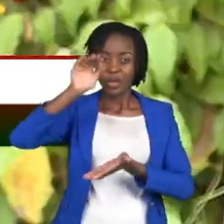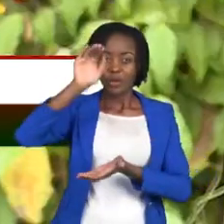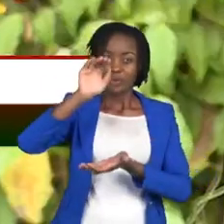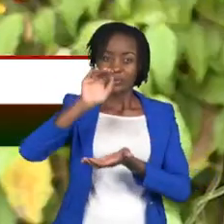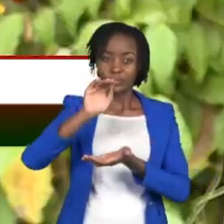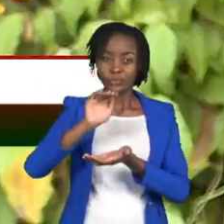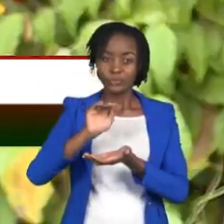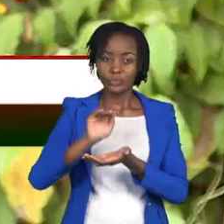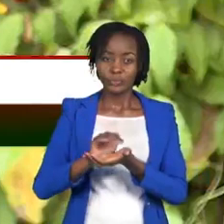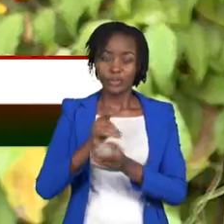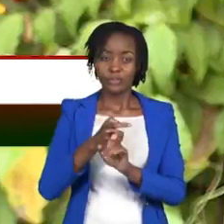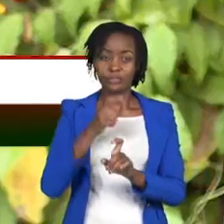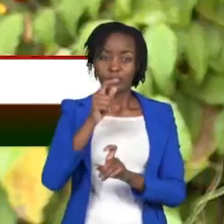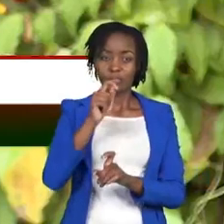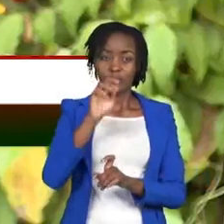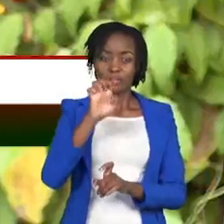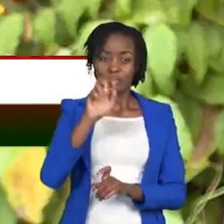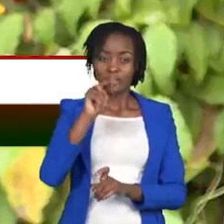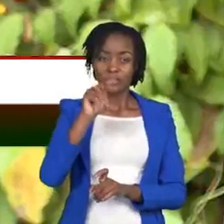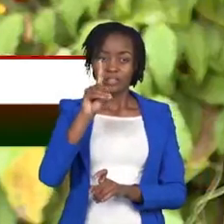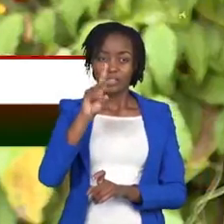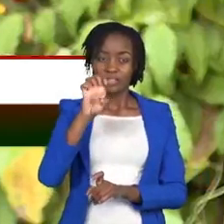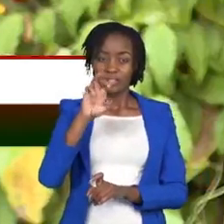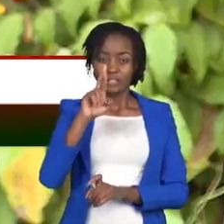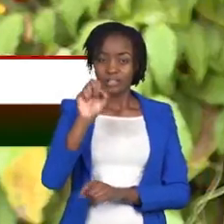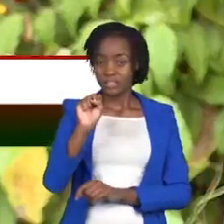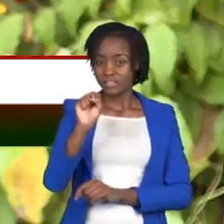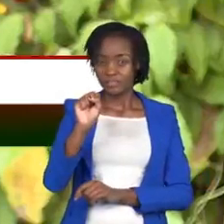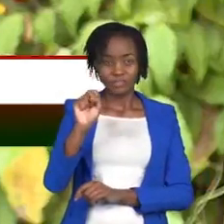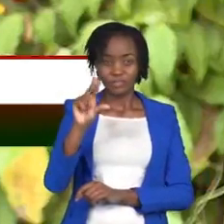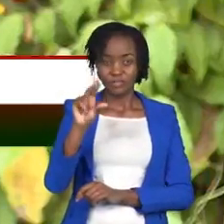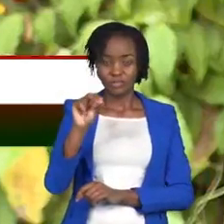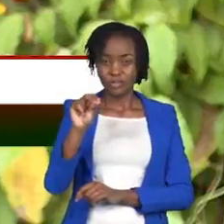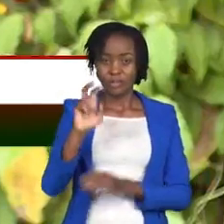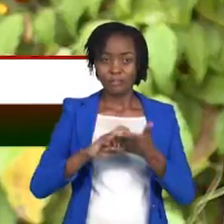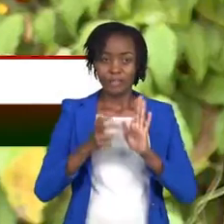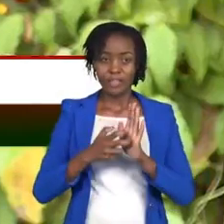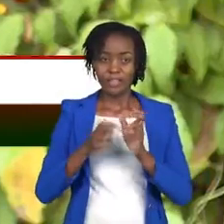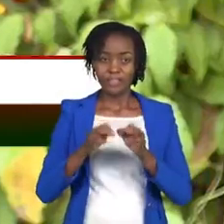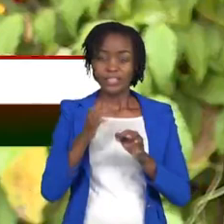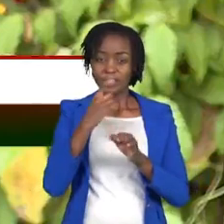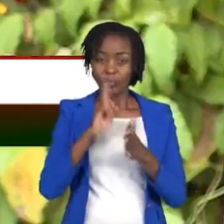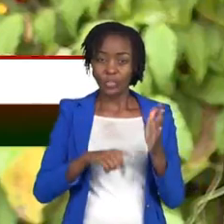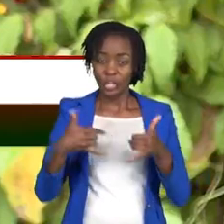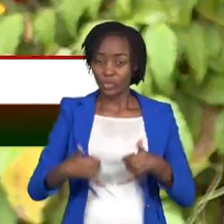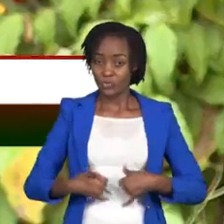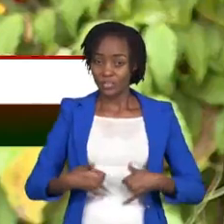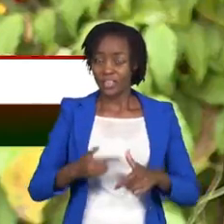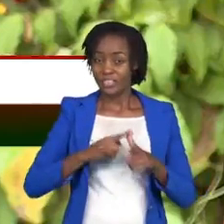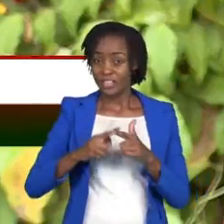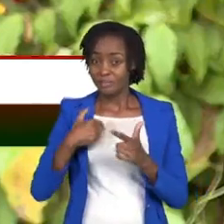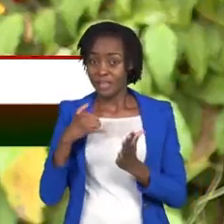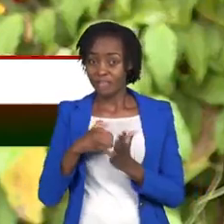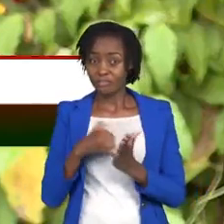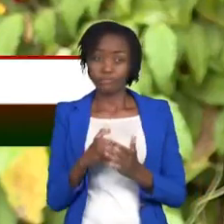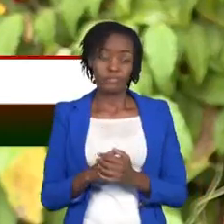tenders, see at those tenders just for the selected people, is that when they say youth, I am counted as part of the youth. When